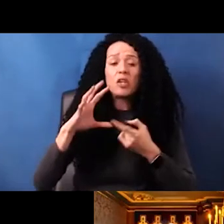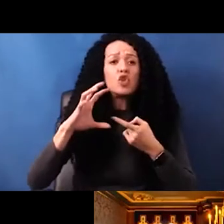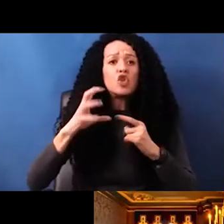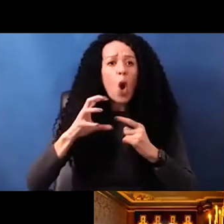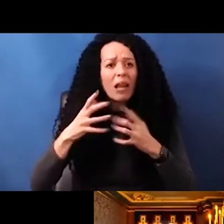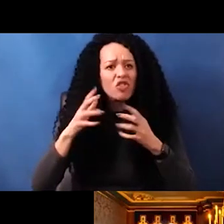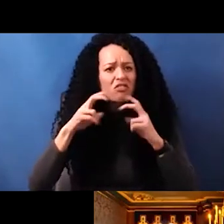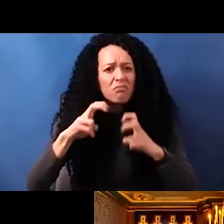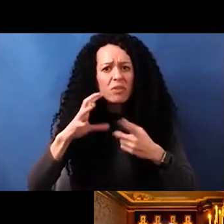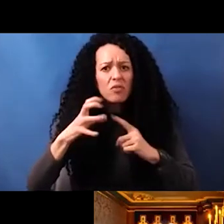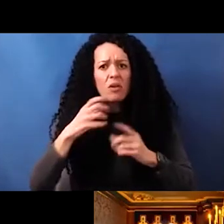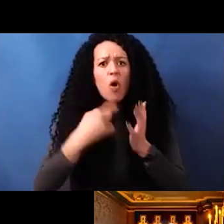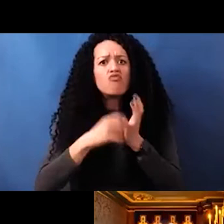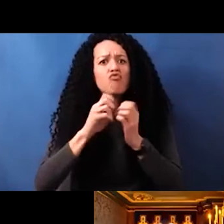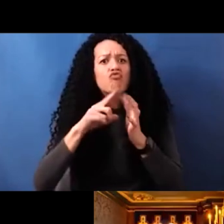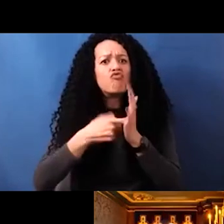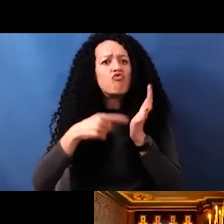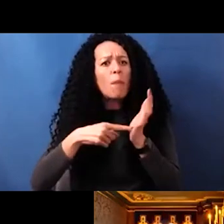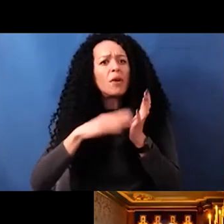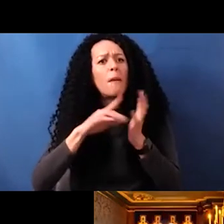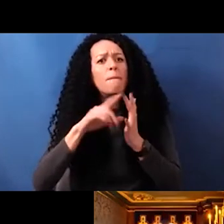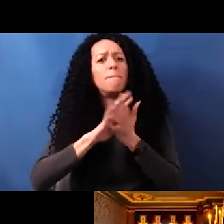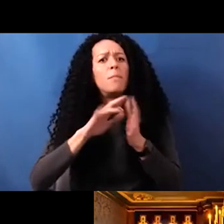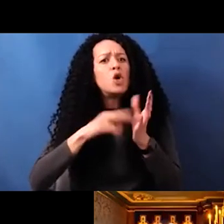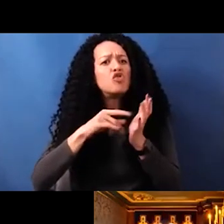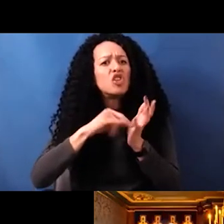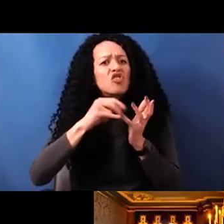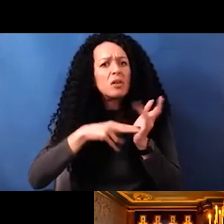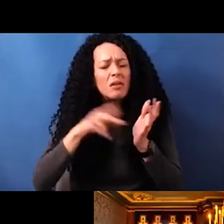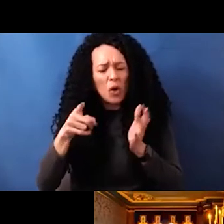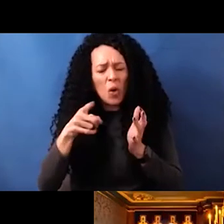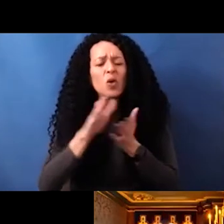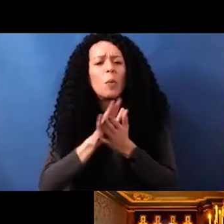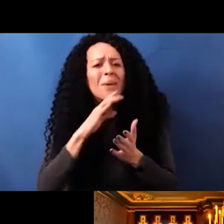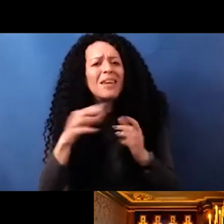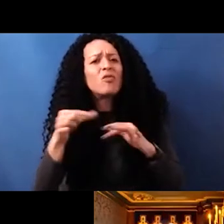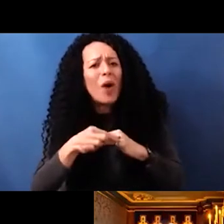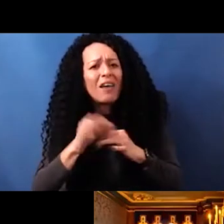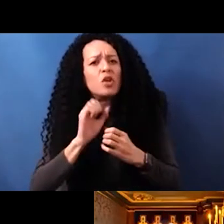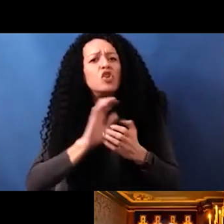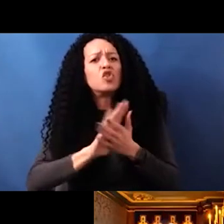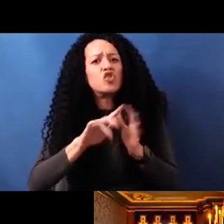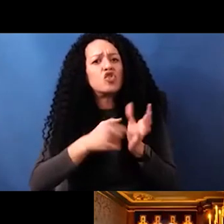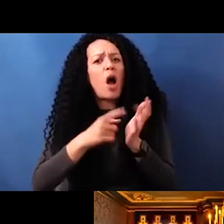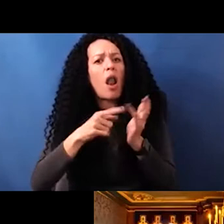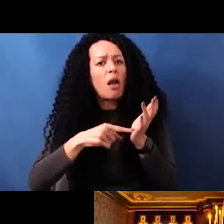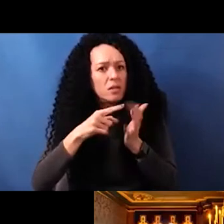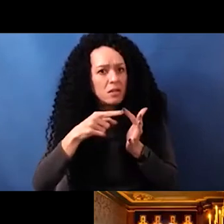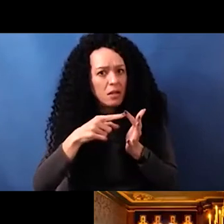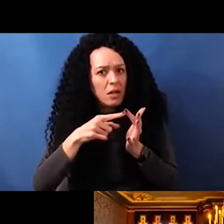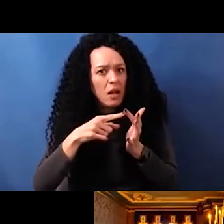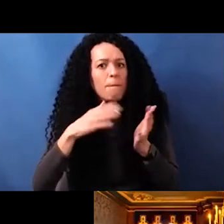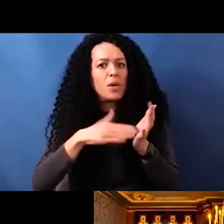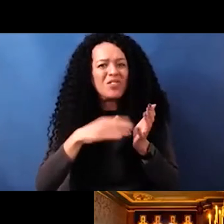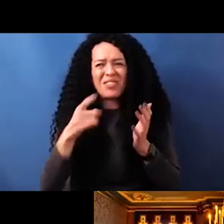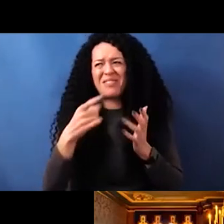Roderick Murchison. No, I really think you must mean his wife, Charlotte Murchison. Look, the circles